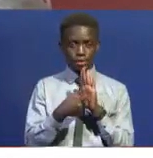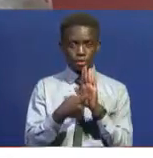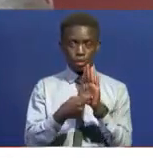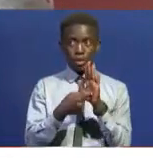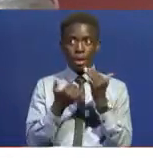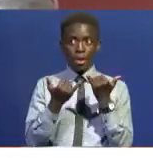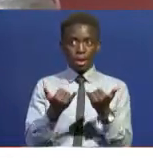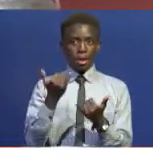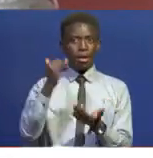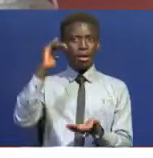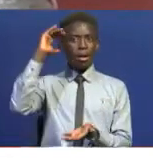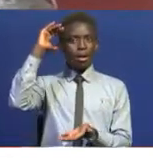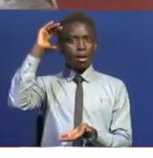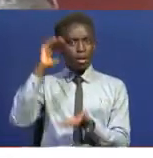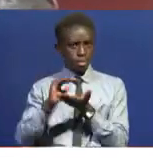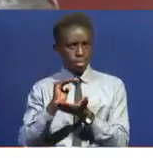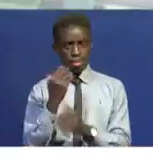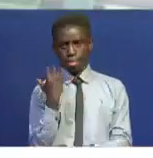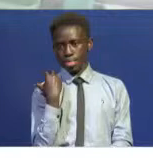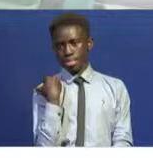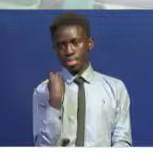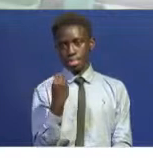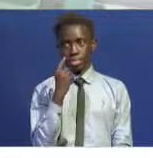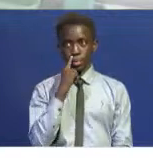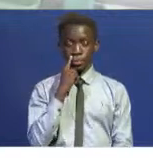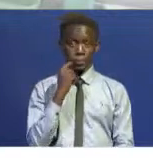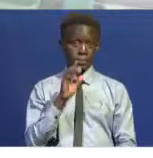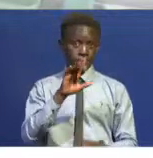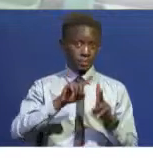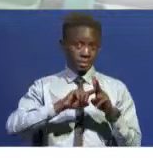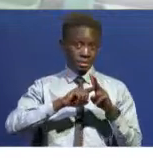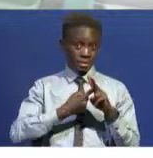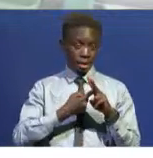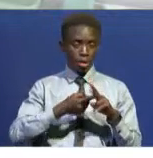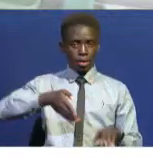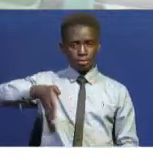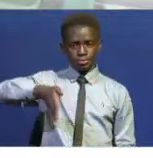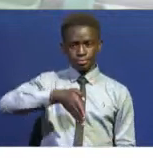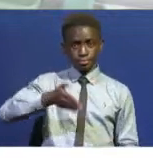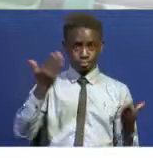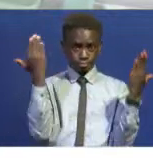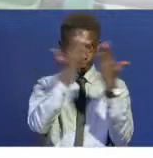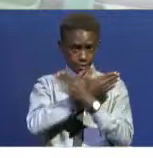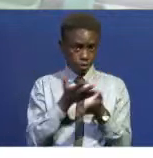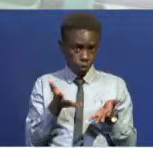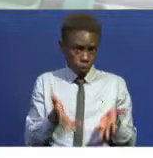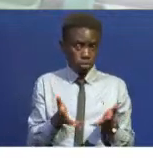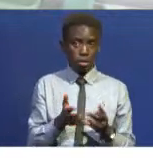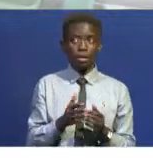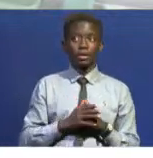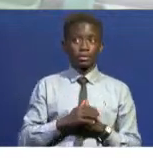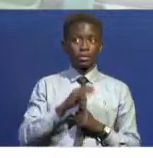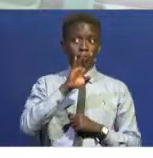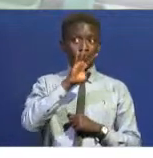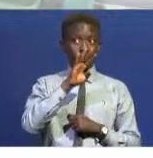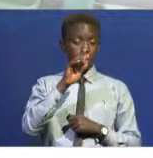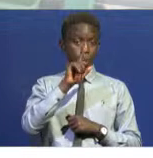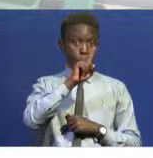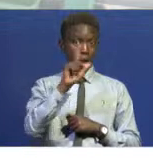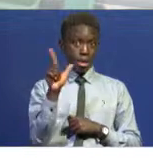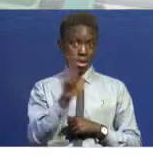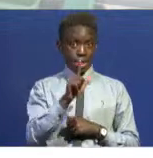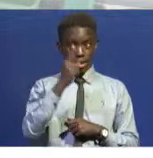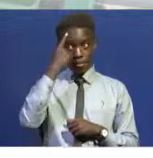significant reductions in recent months. Starting at midnight, the price for a litre of super petrol will be